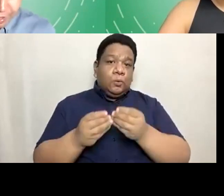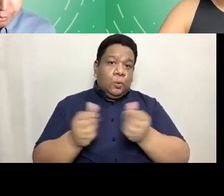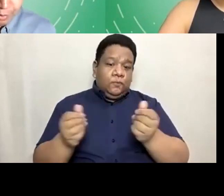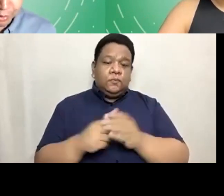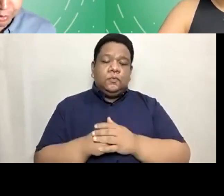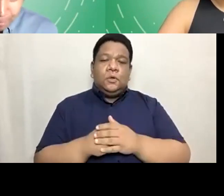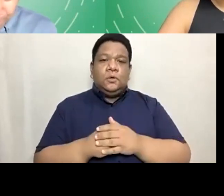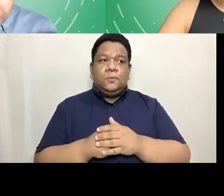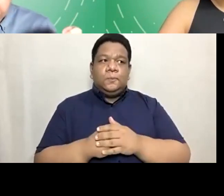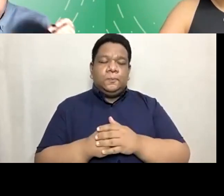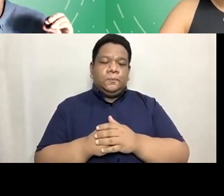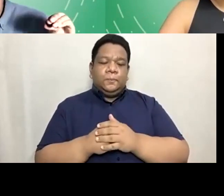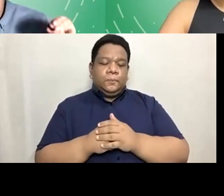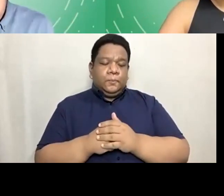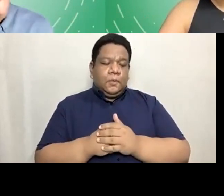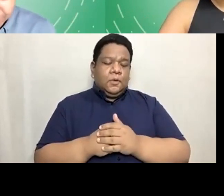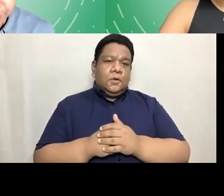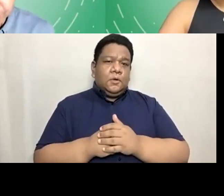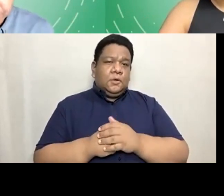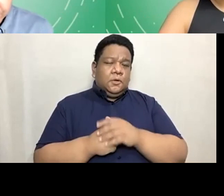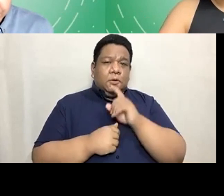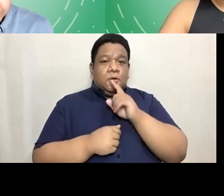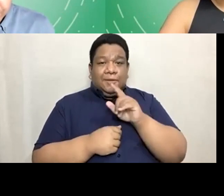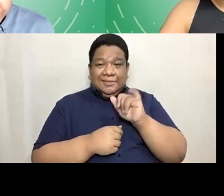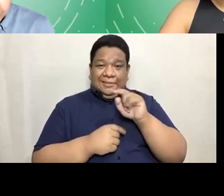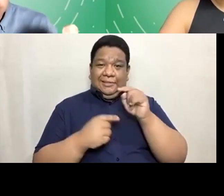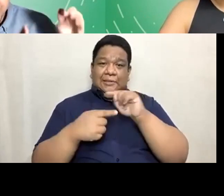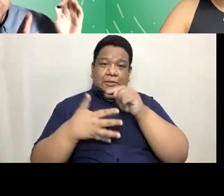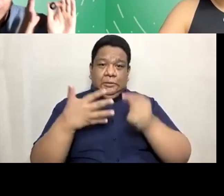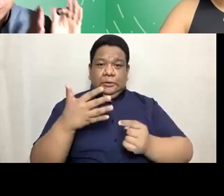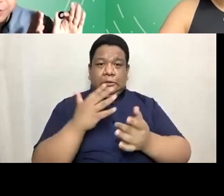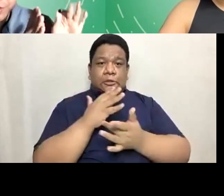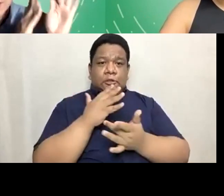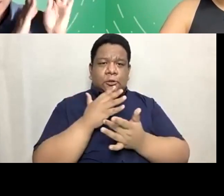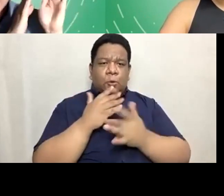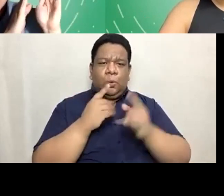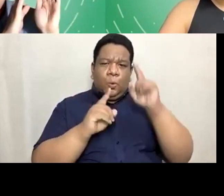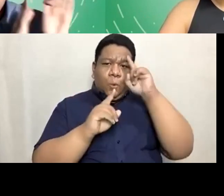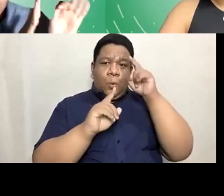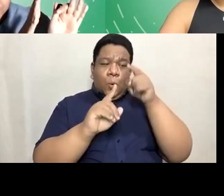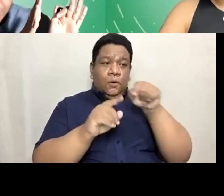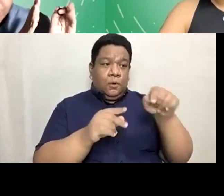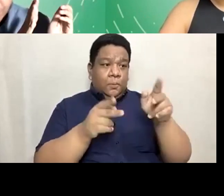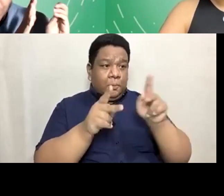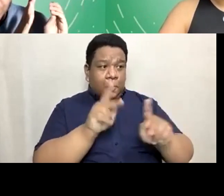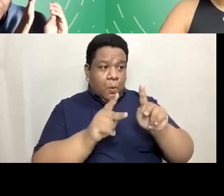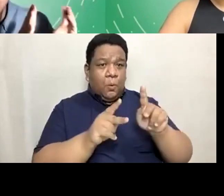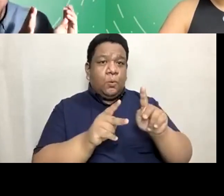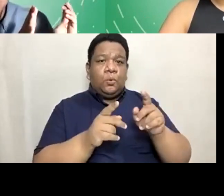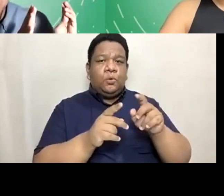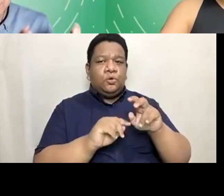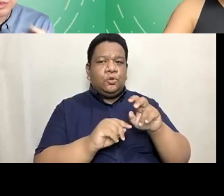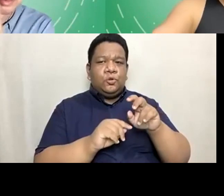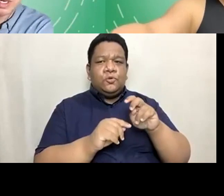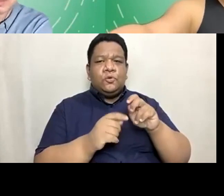use the analogy before. These technologies seek to shift humans as operators of